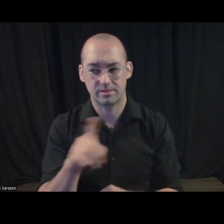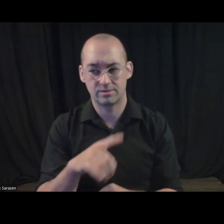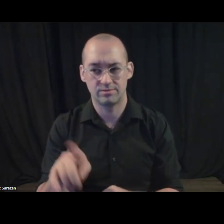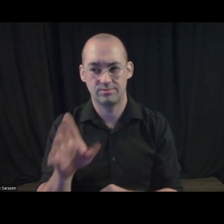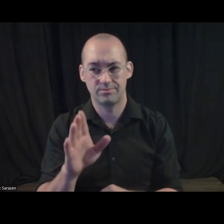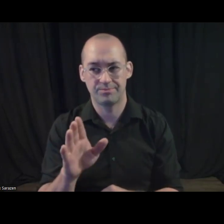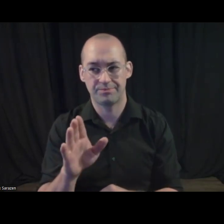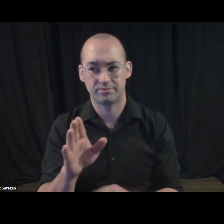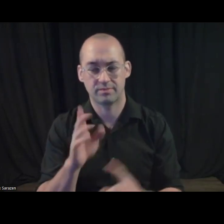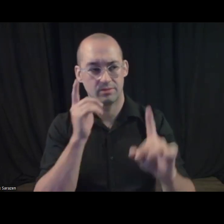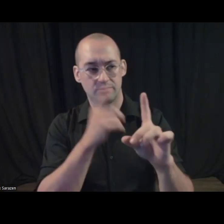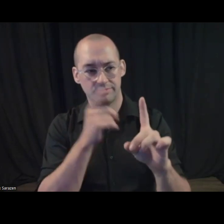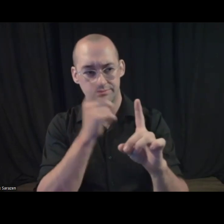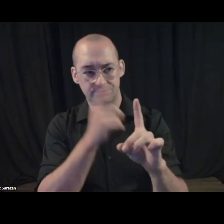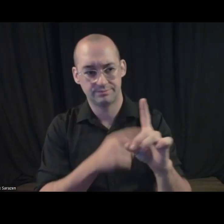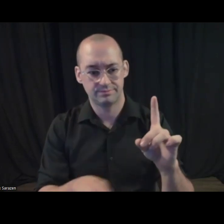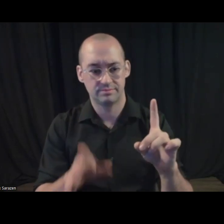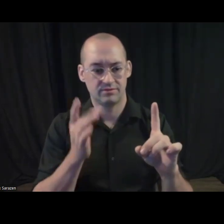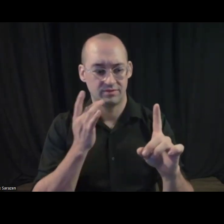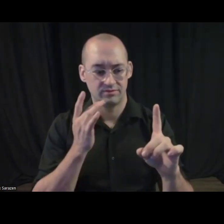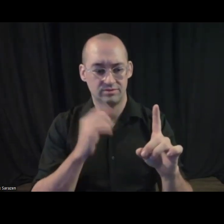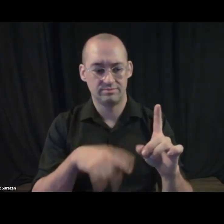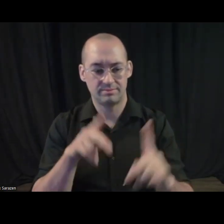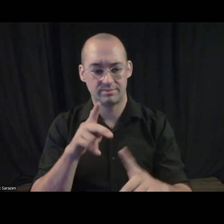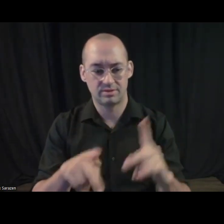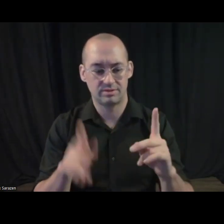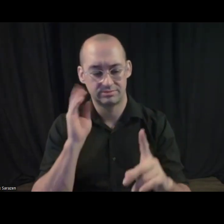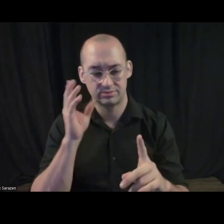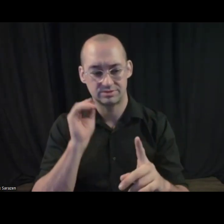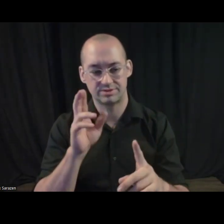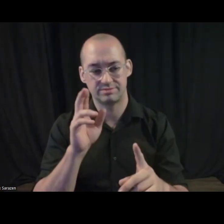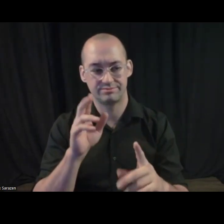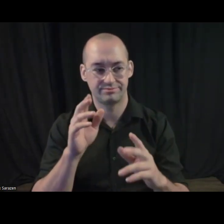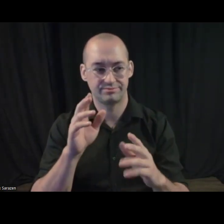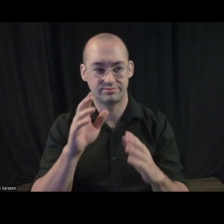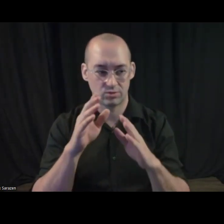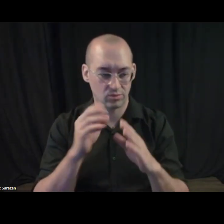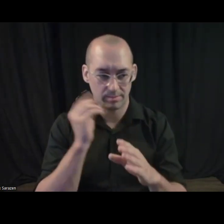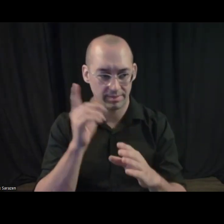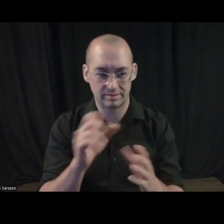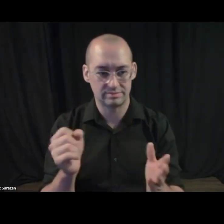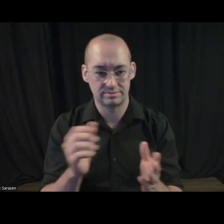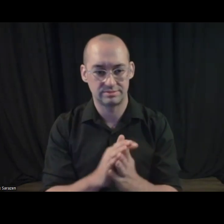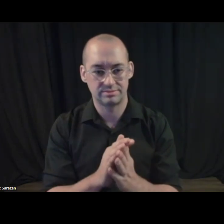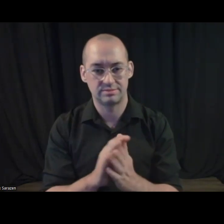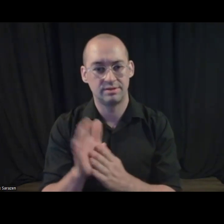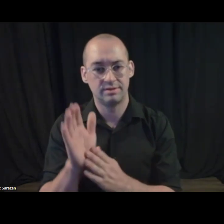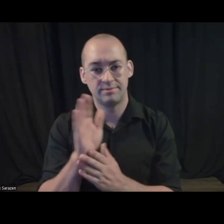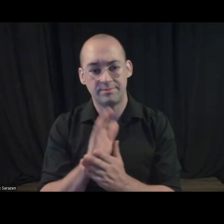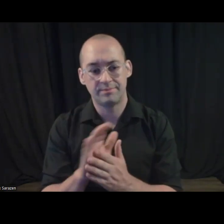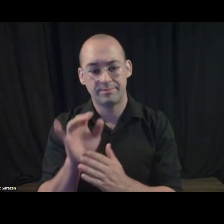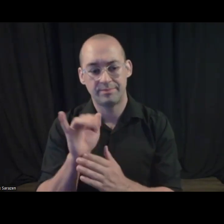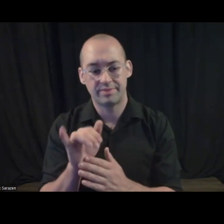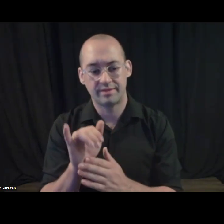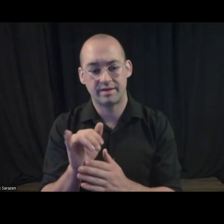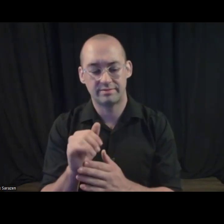the prioritization may favor folks who are experiencing unsheltered homelessness, which having that